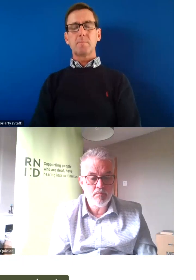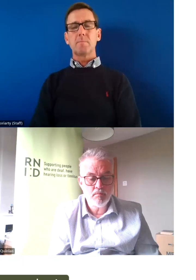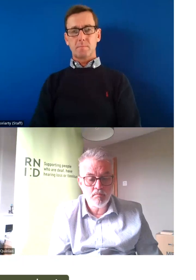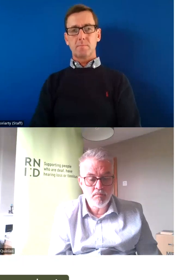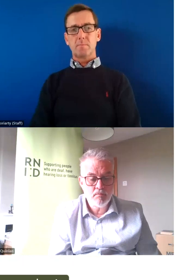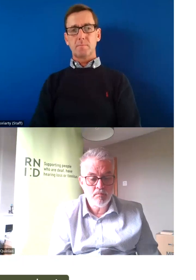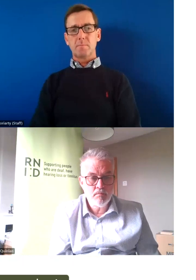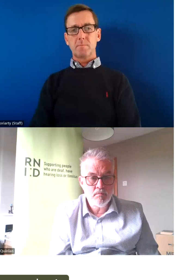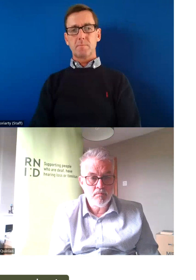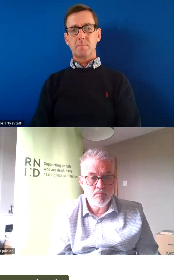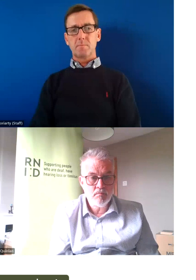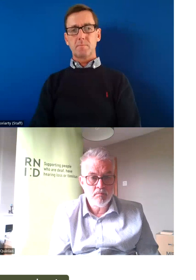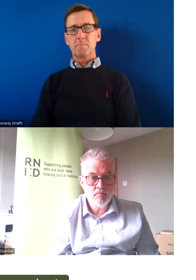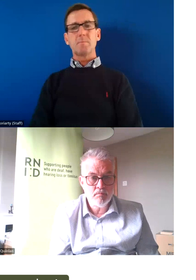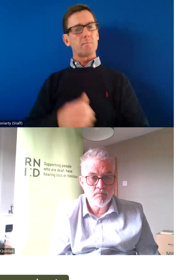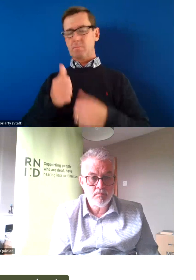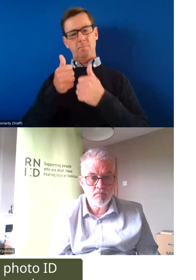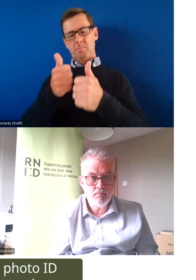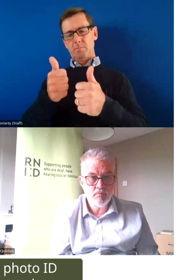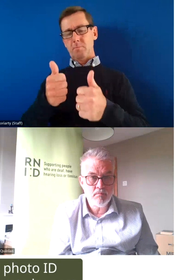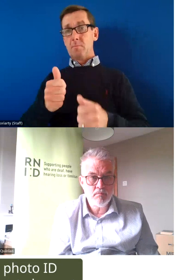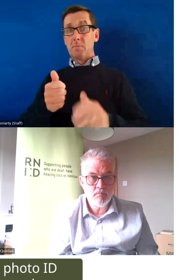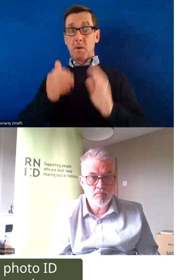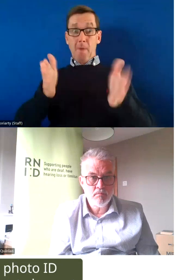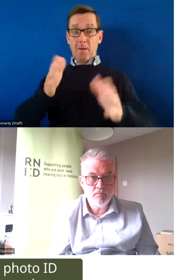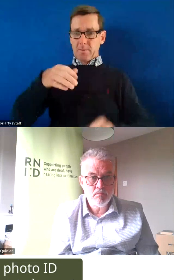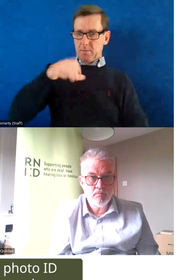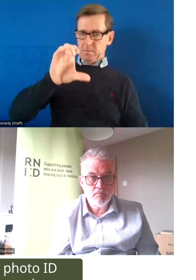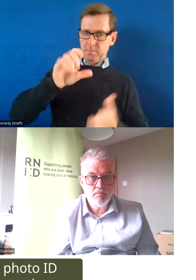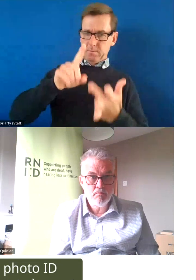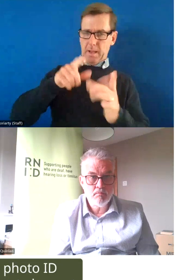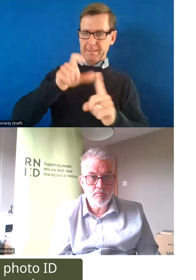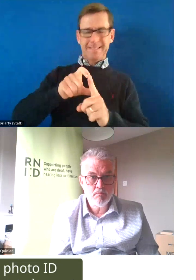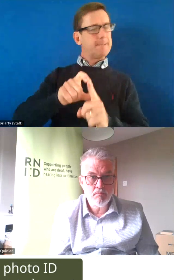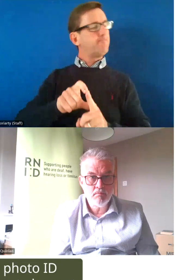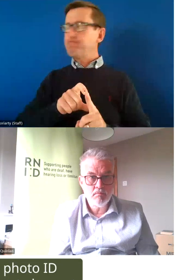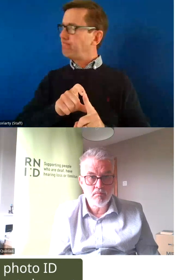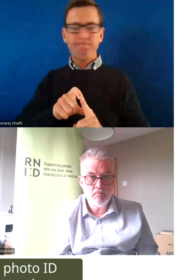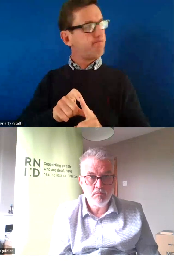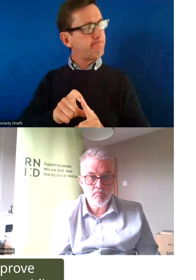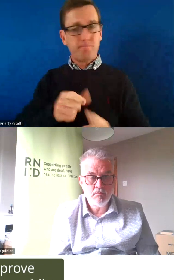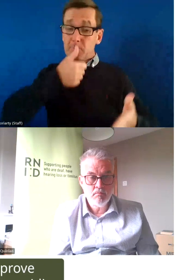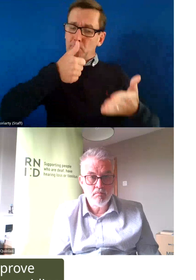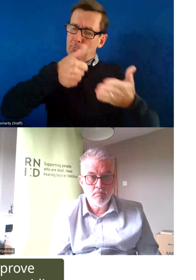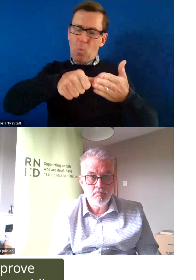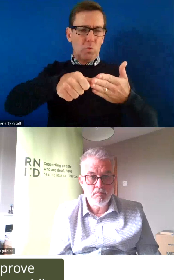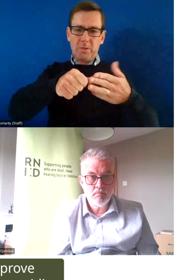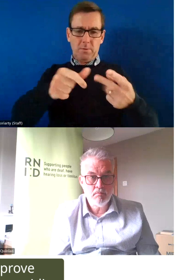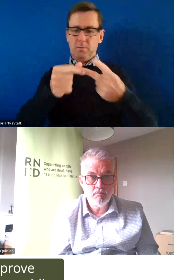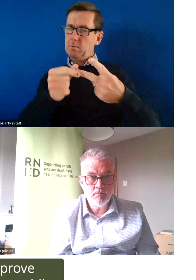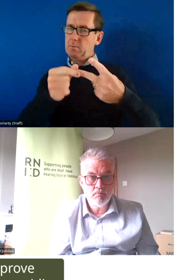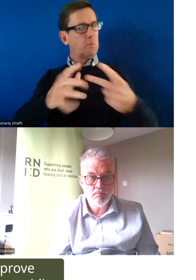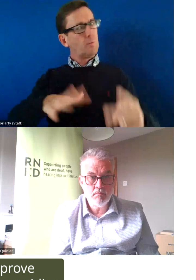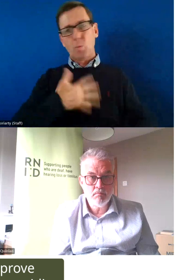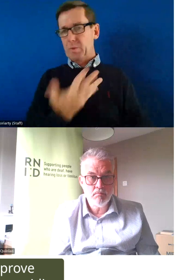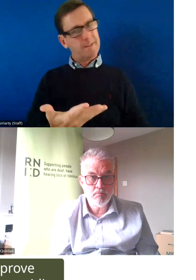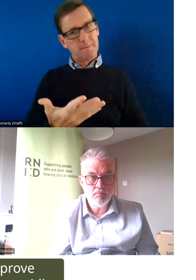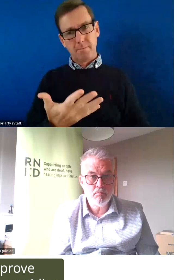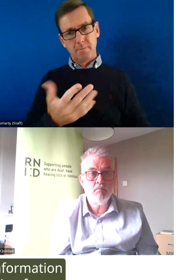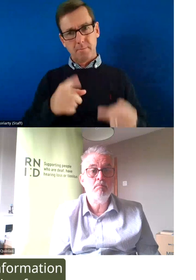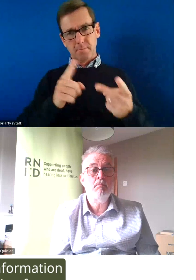works? Certainly. So no, you don't. You don't need photo ID when you apply to vote by post. You simply prove your identity